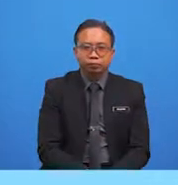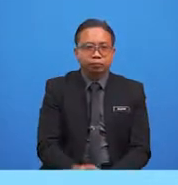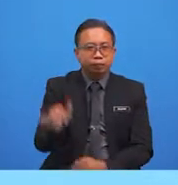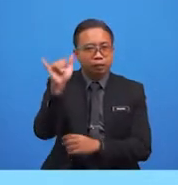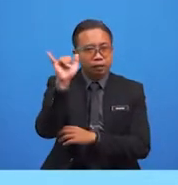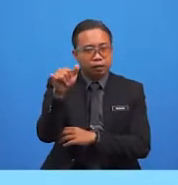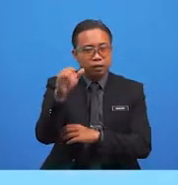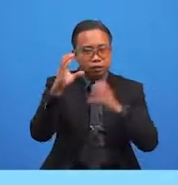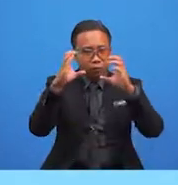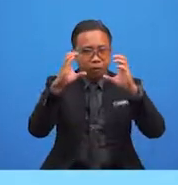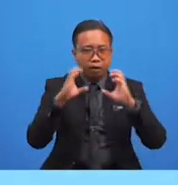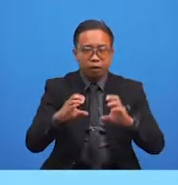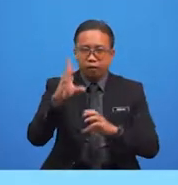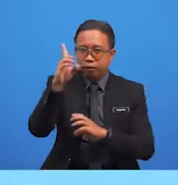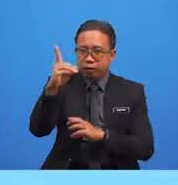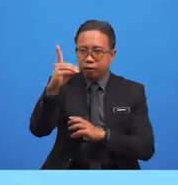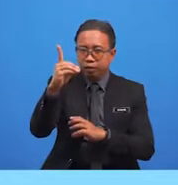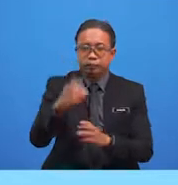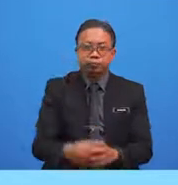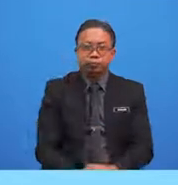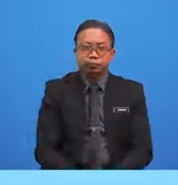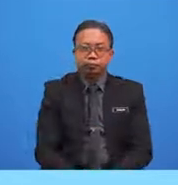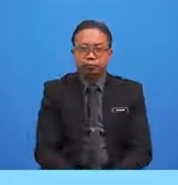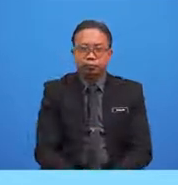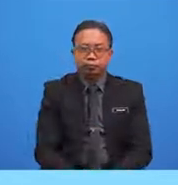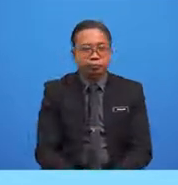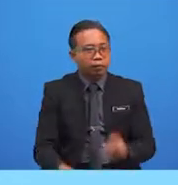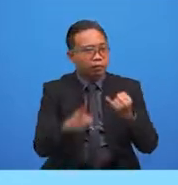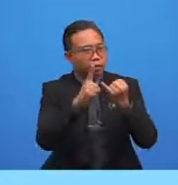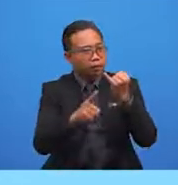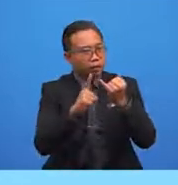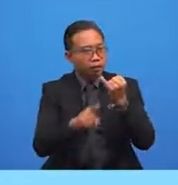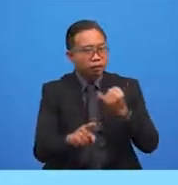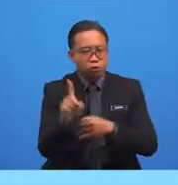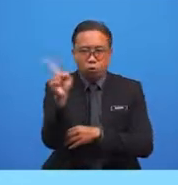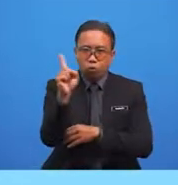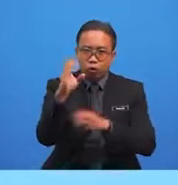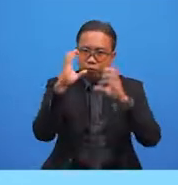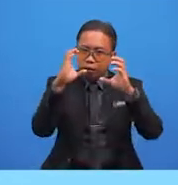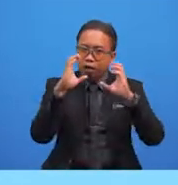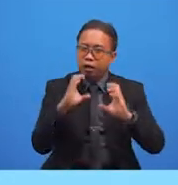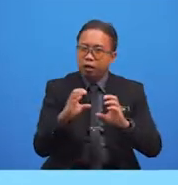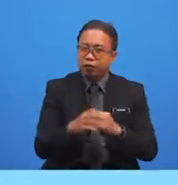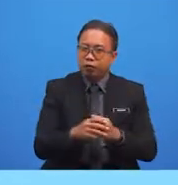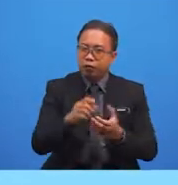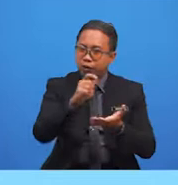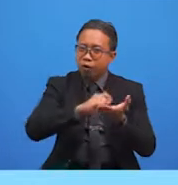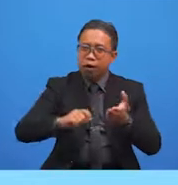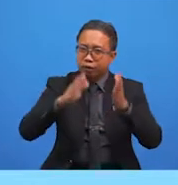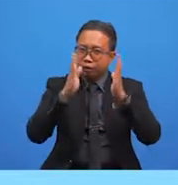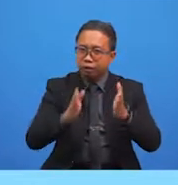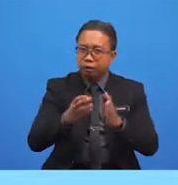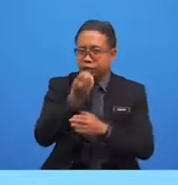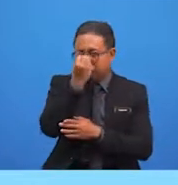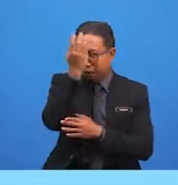Yes, paragraph D. And lastly, which paragraph does the writer